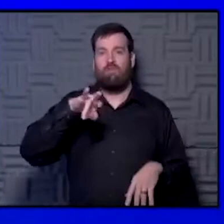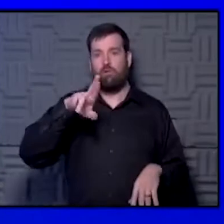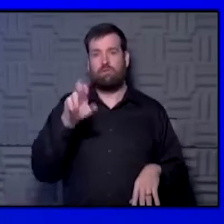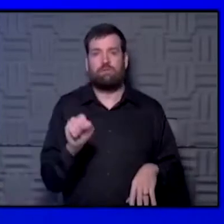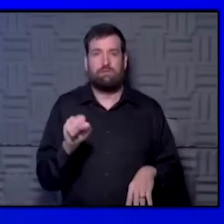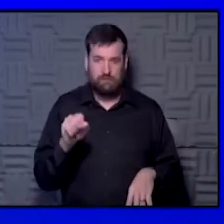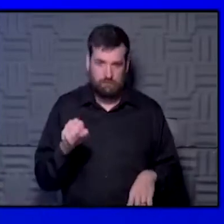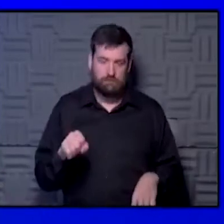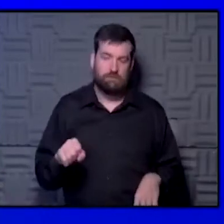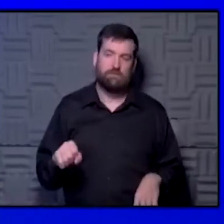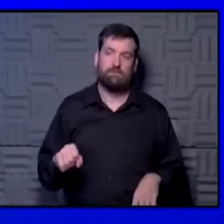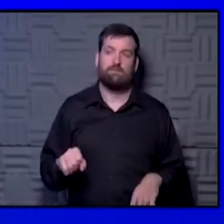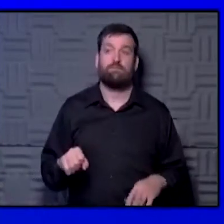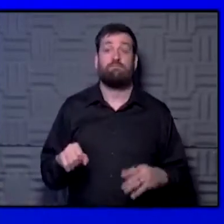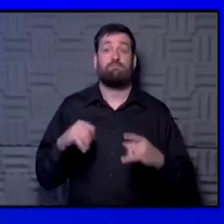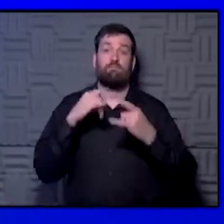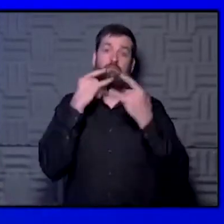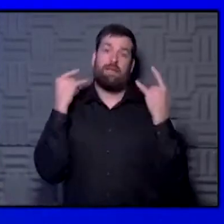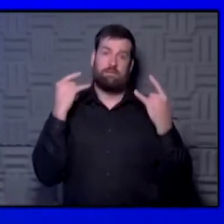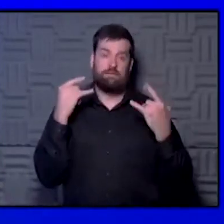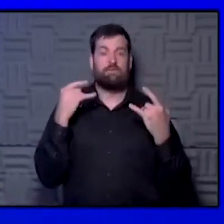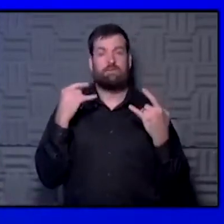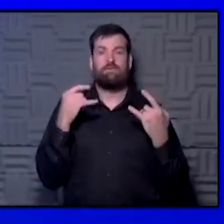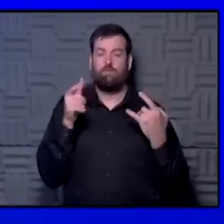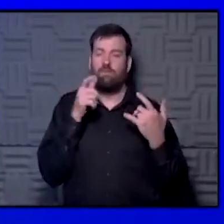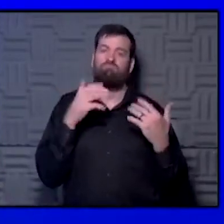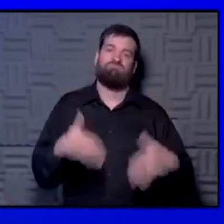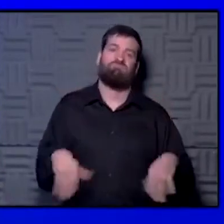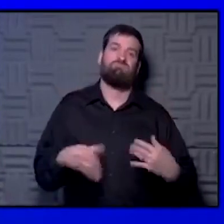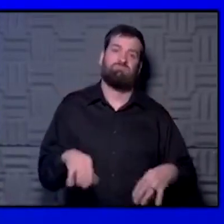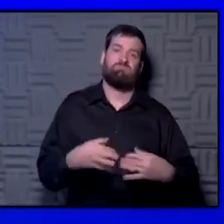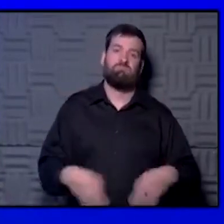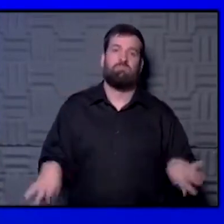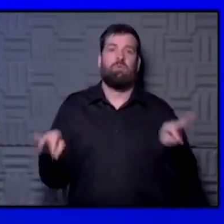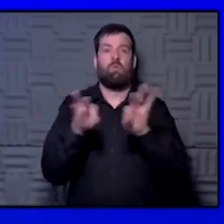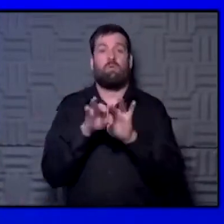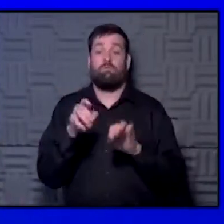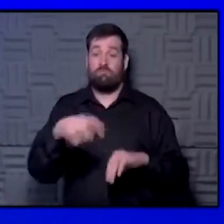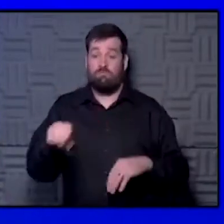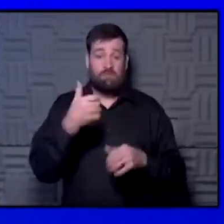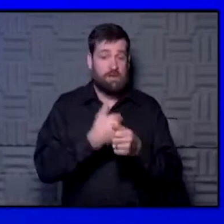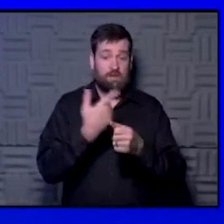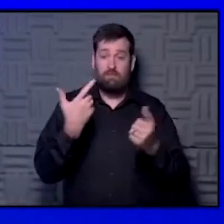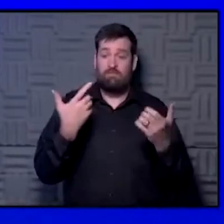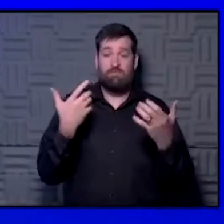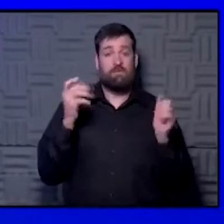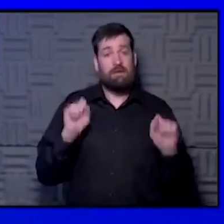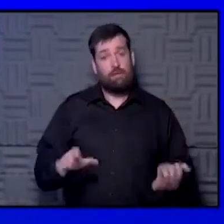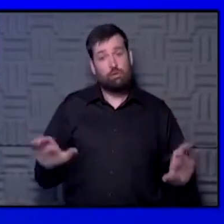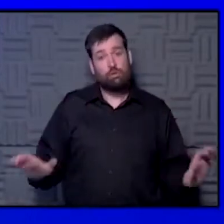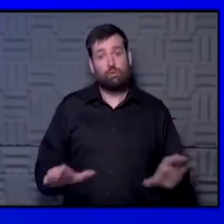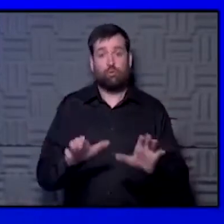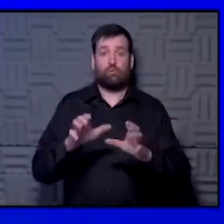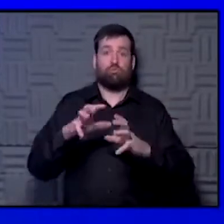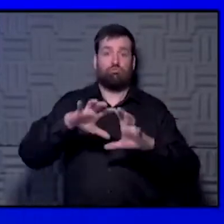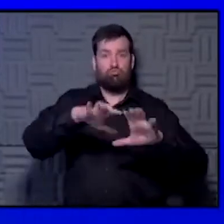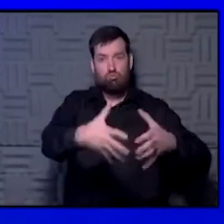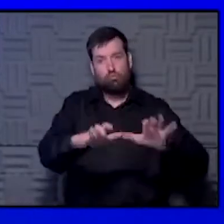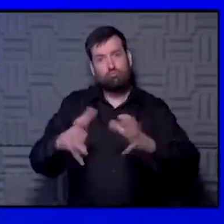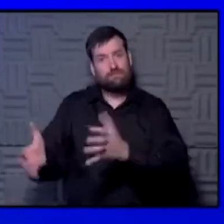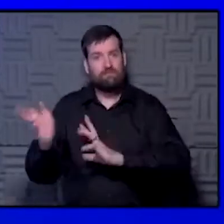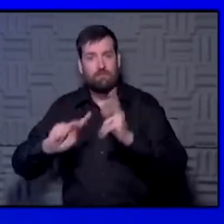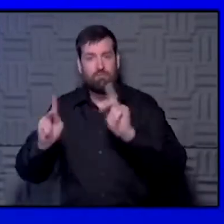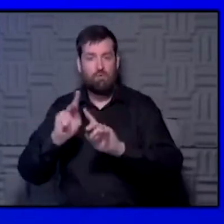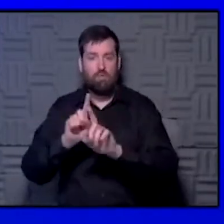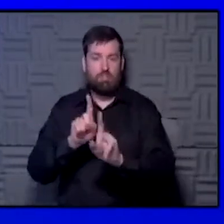immediate area. So certainly masking is going to be vitally important. Anything you can do to spread out the amount or the groups of people